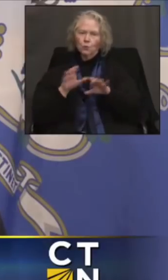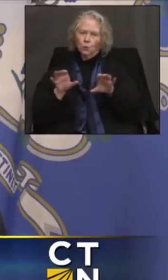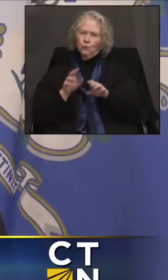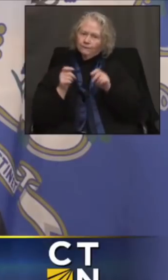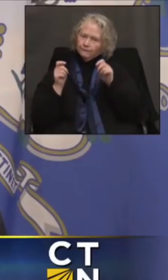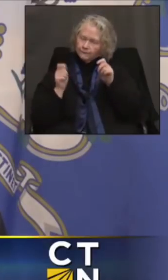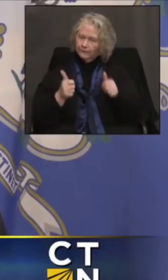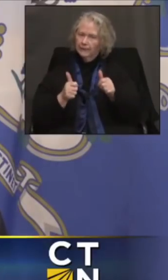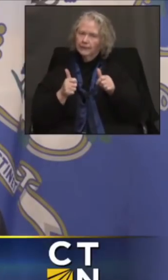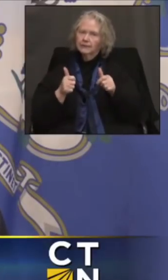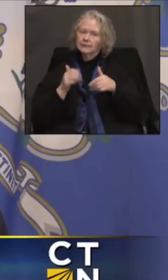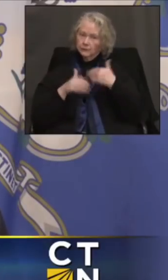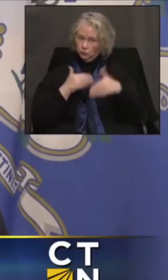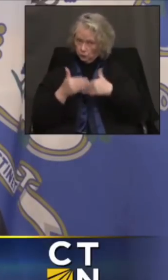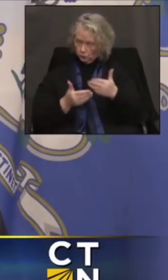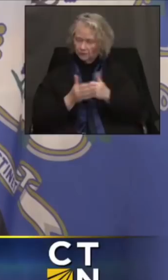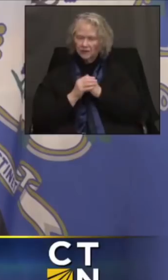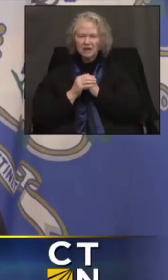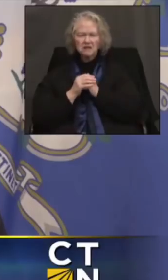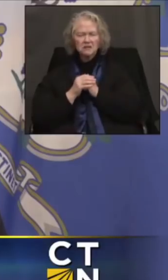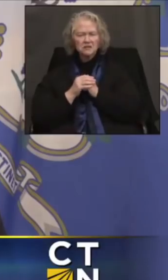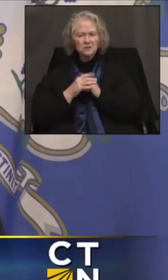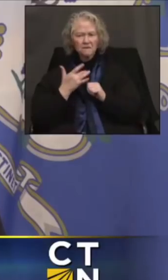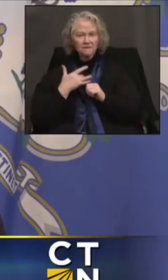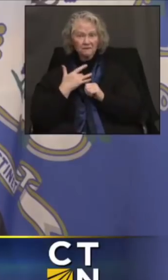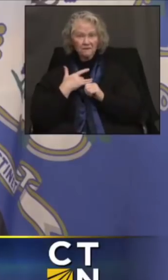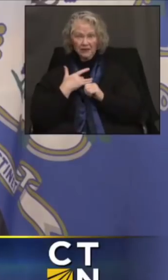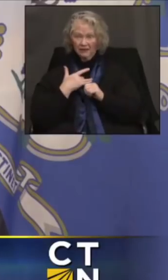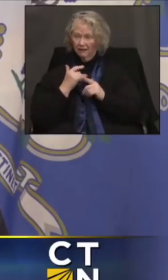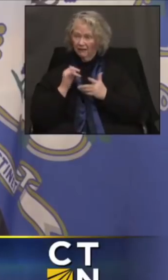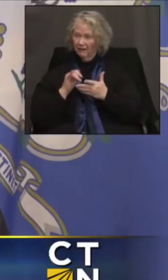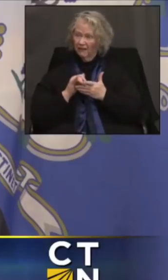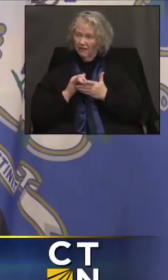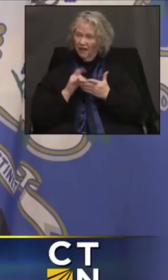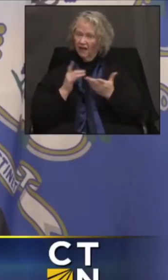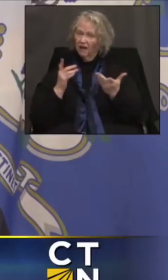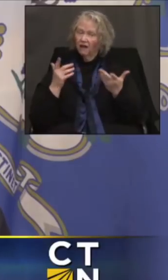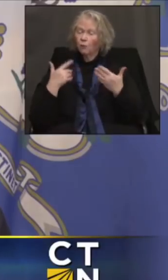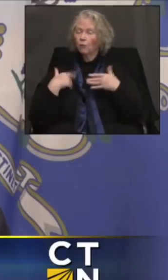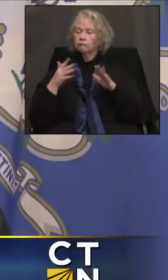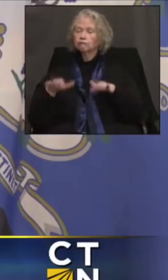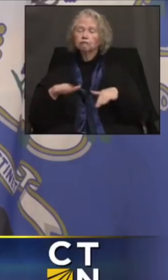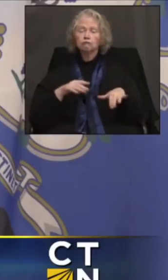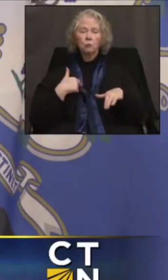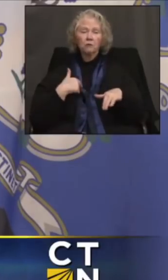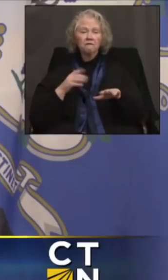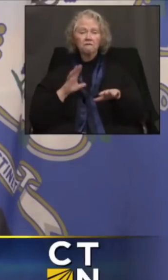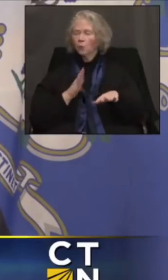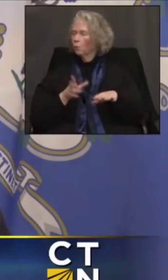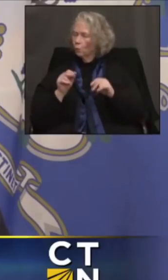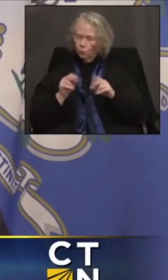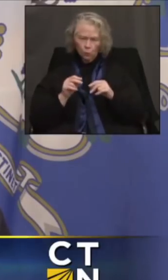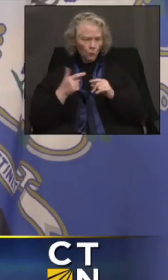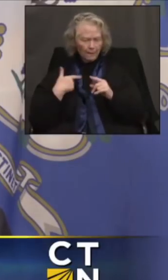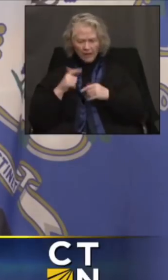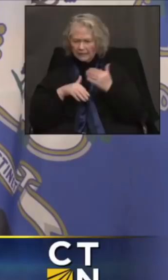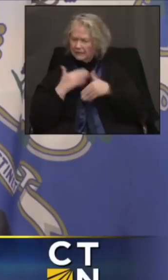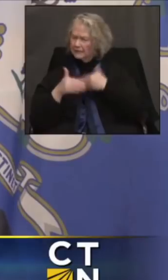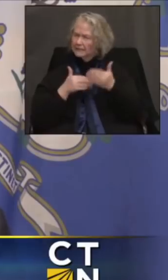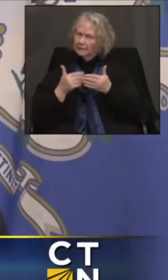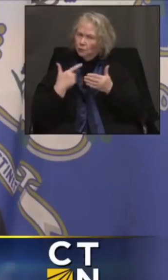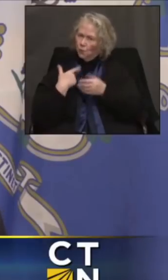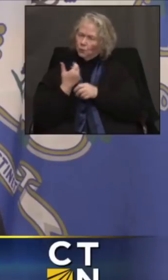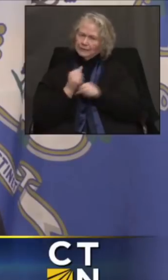order to get that done. So I don't think this is any time for us to take our eye off the ball. We're doing everything, we can to save